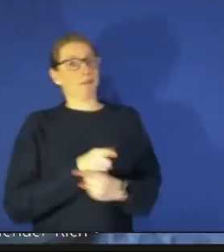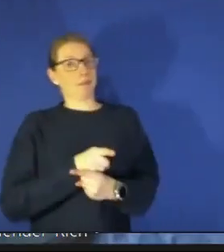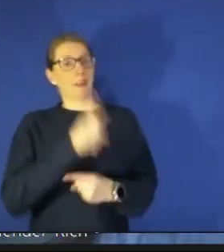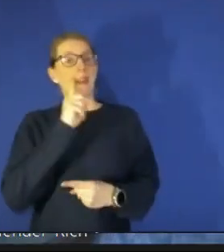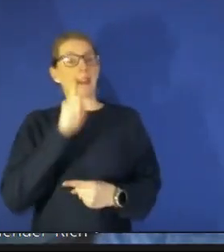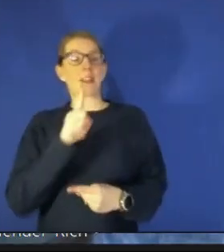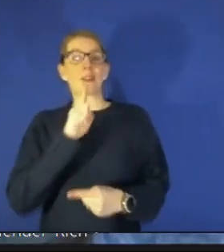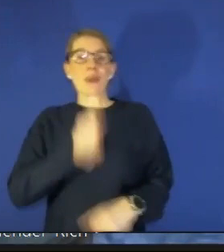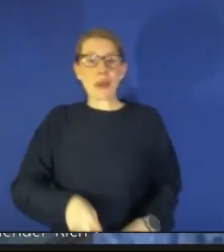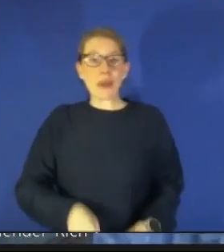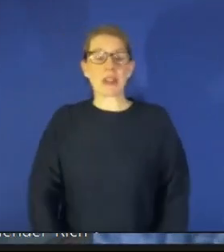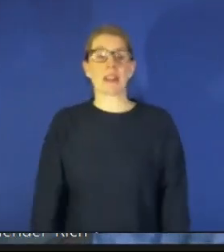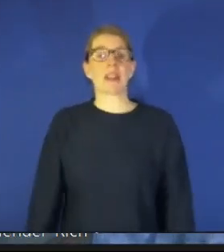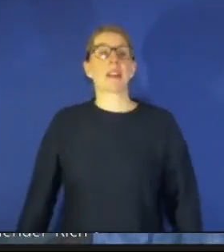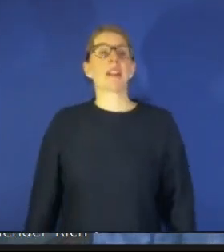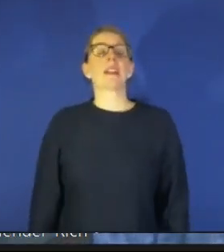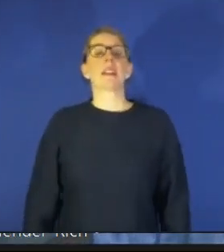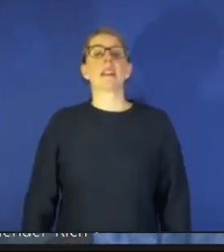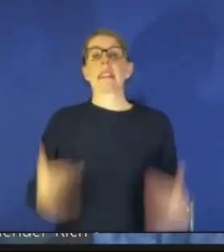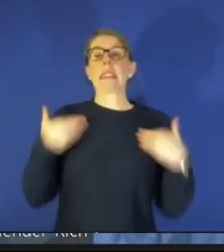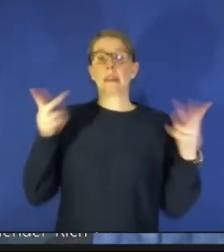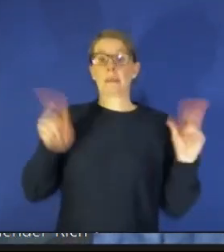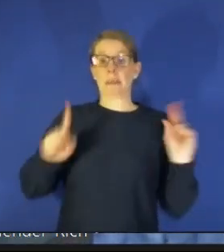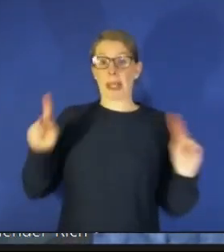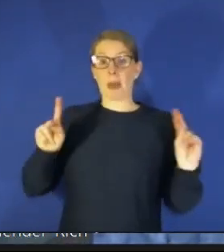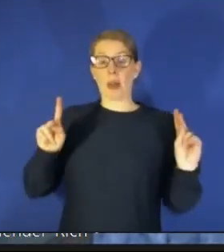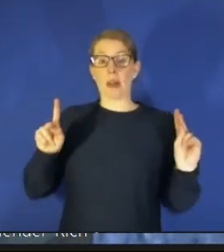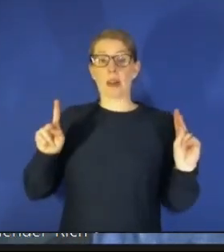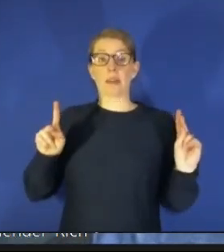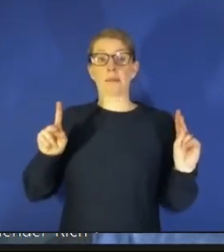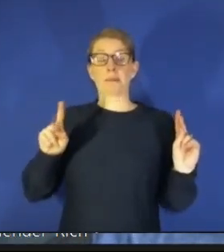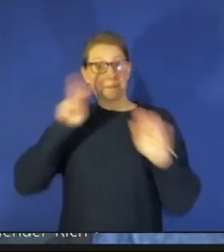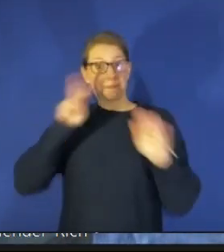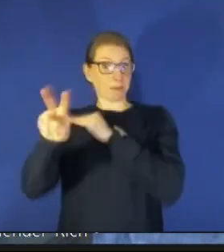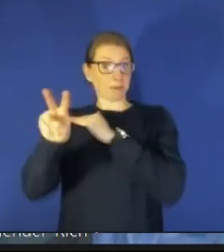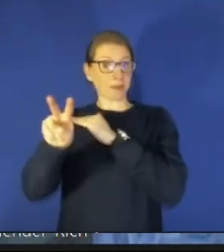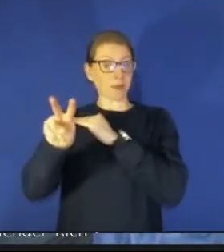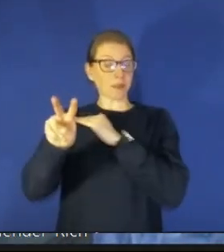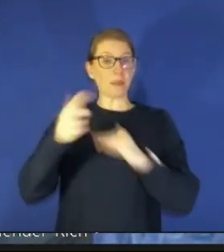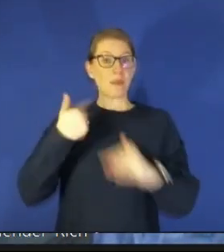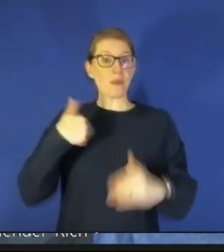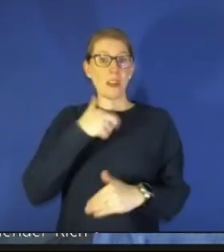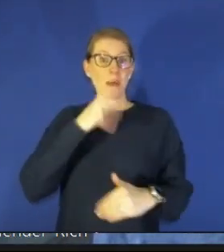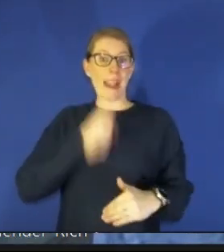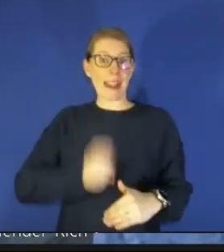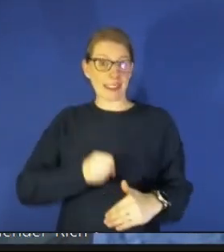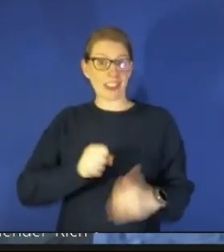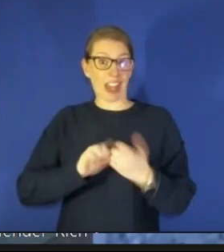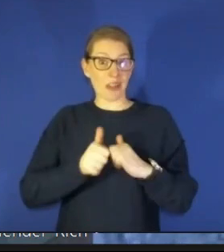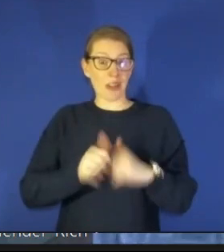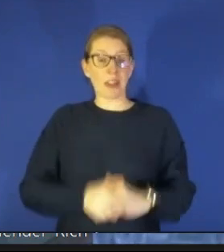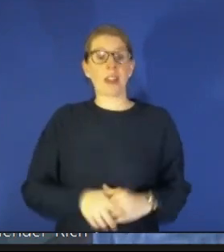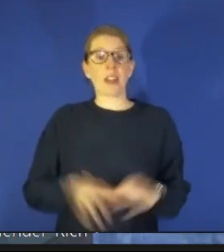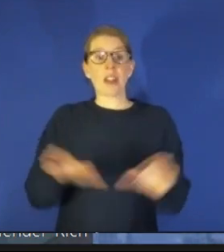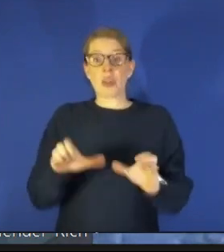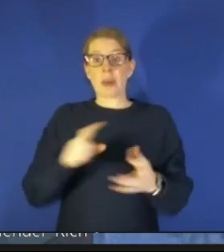Even we know that even as younger people, that really sort of predicts the way in which that we age. And so doing those things from middle age and